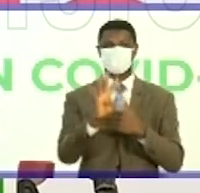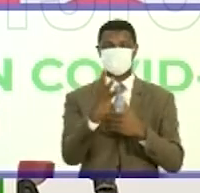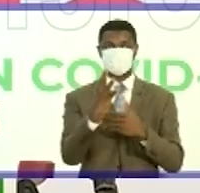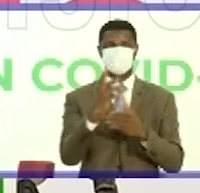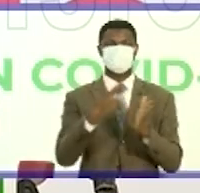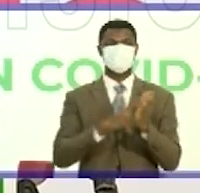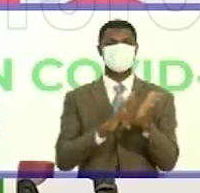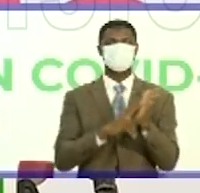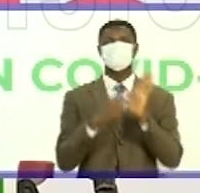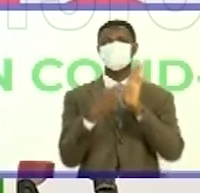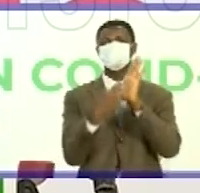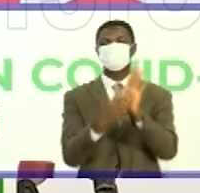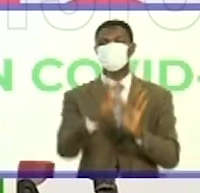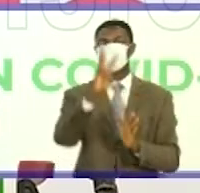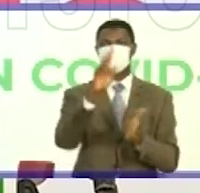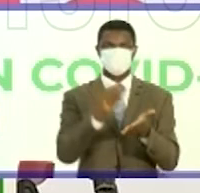shows